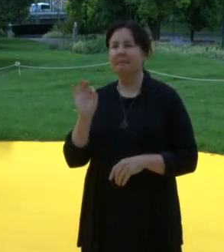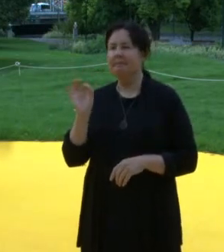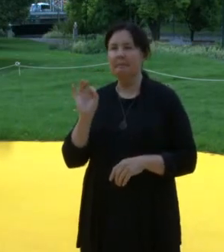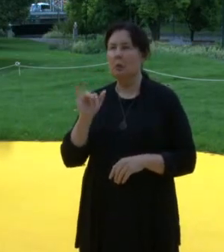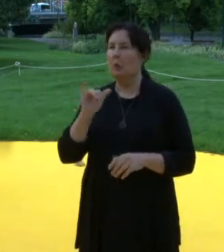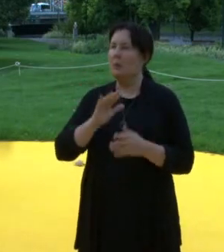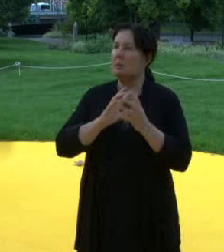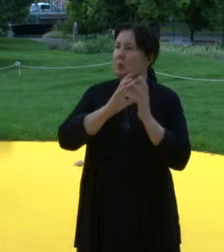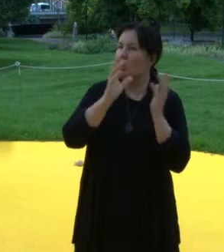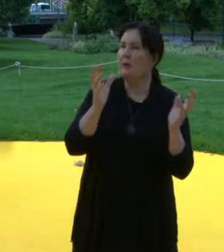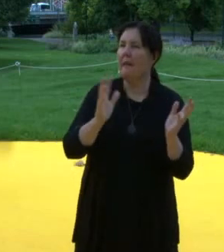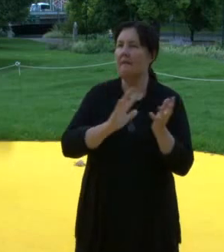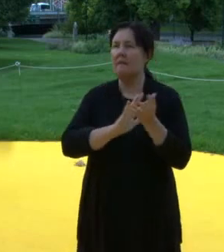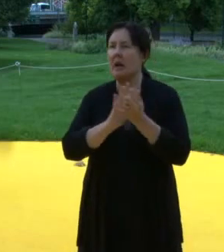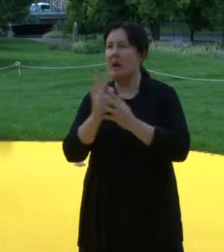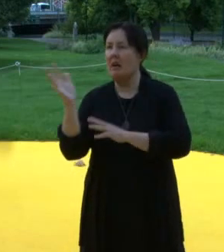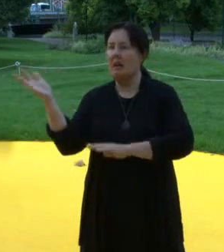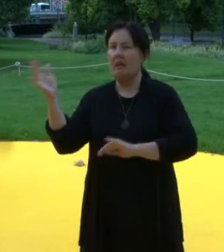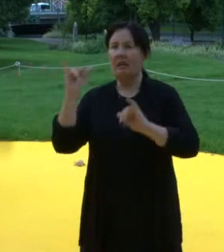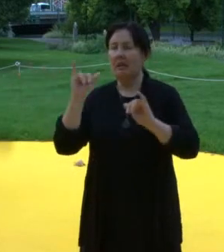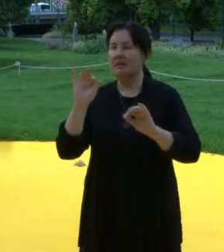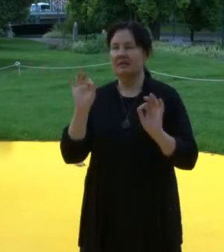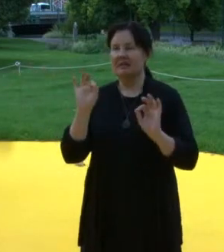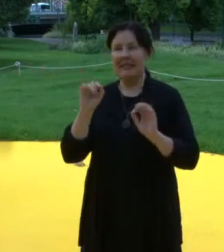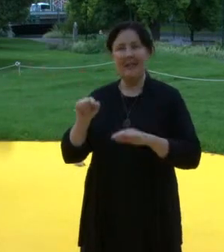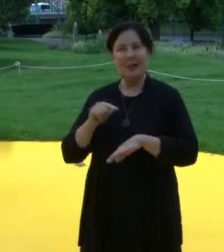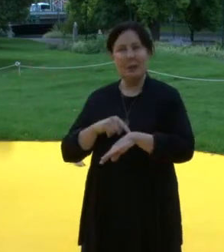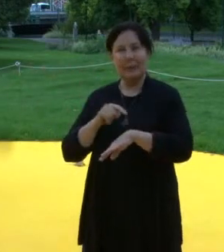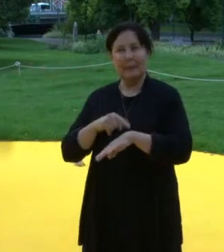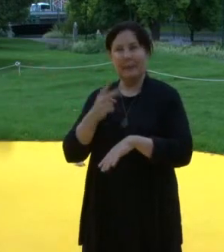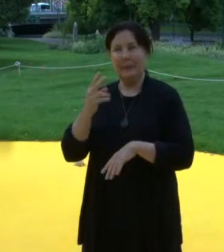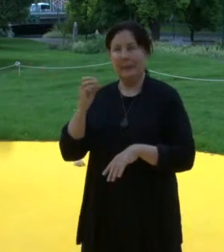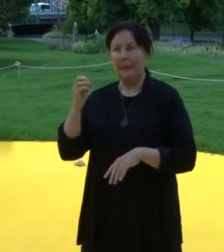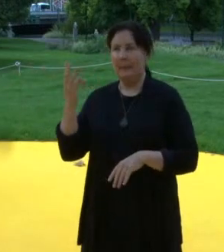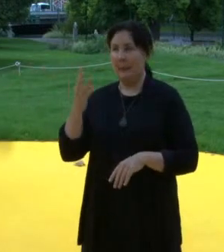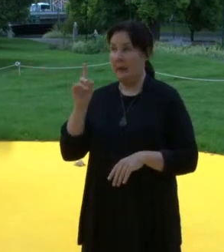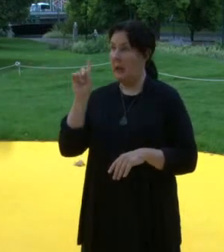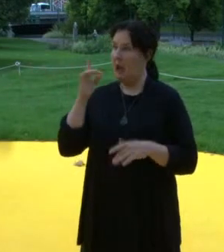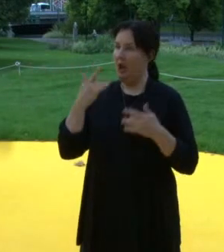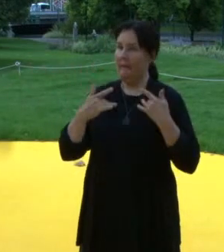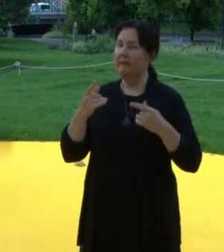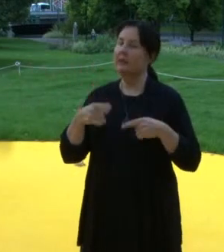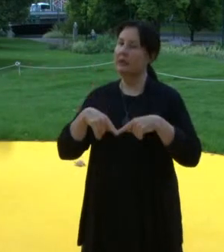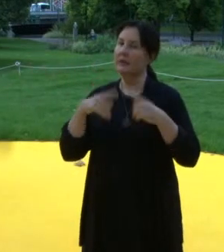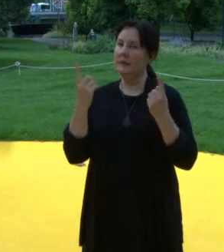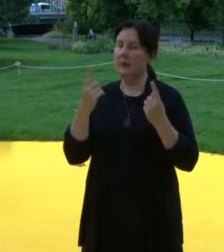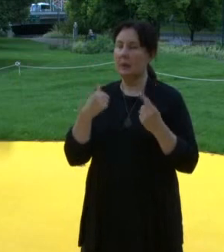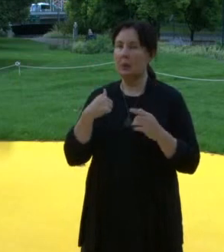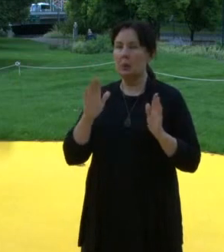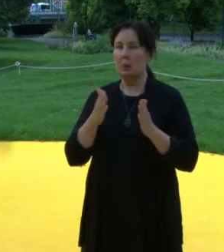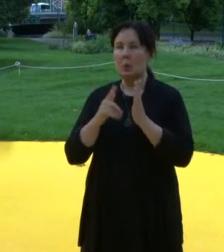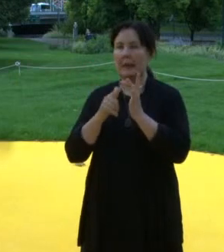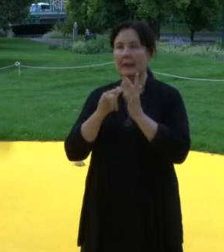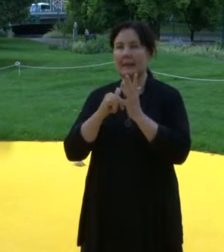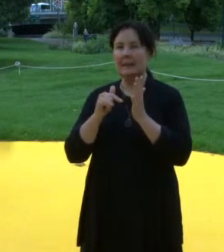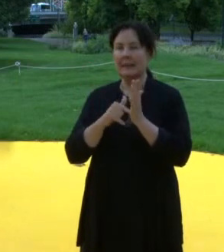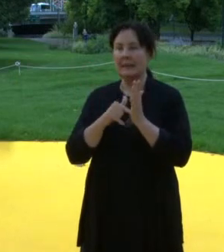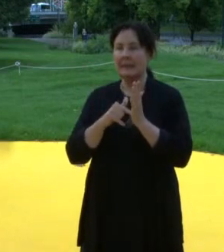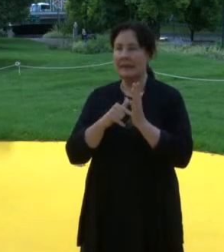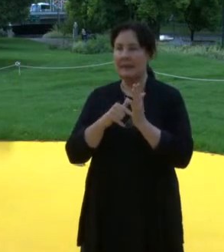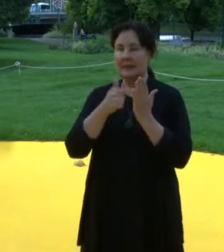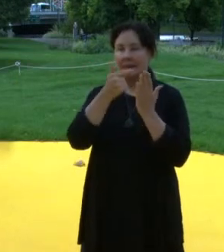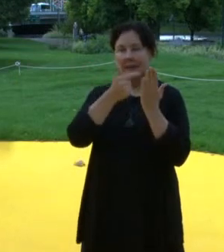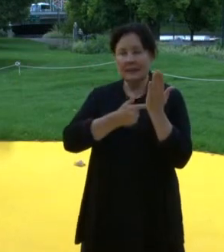now, but I still have the pleasure of reading many of the books shortlisted for this year's prize over the summer break. And can